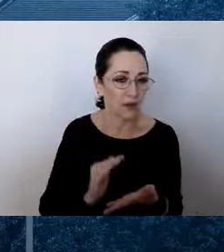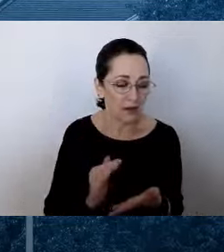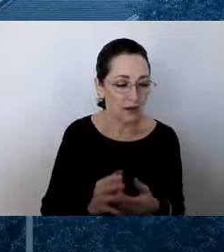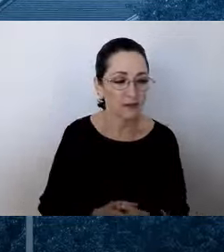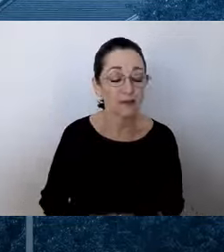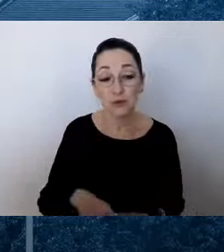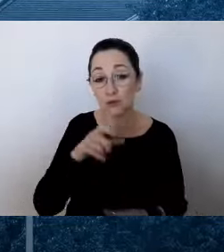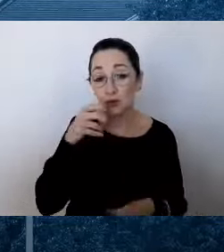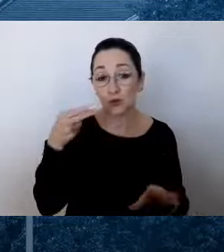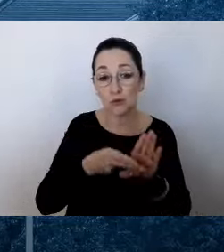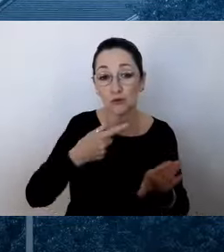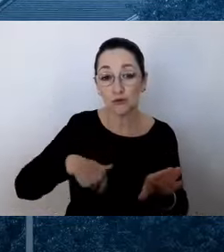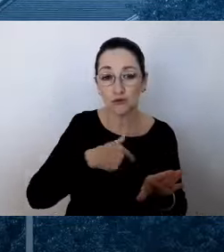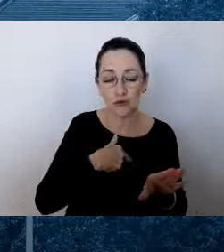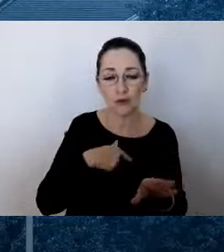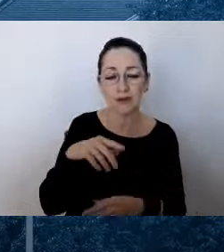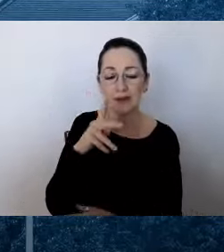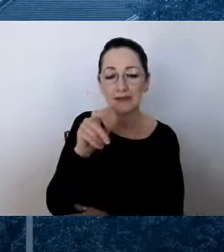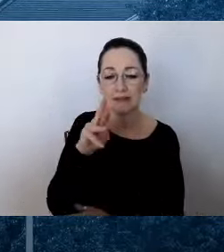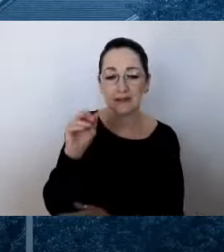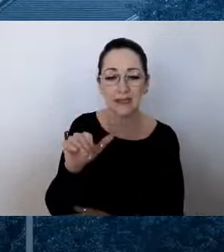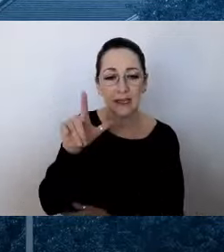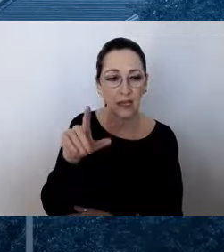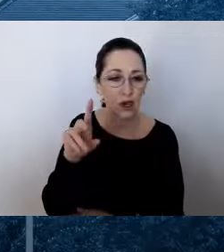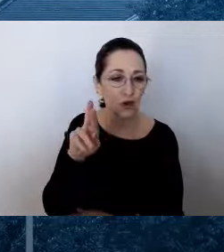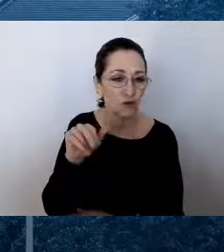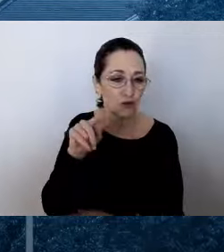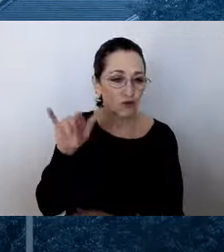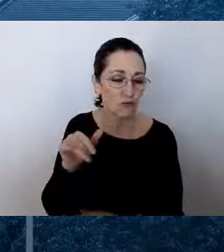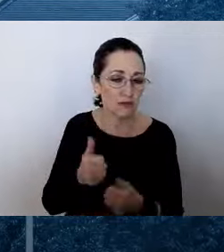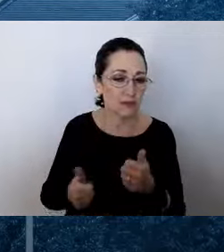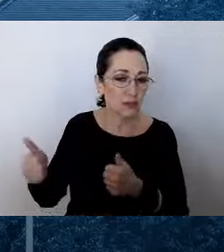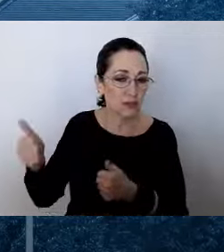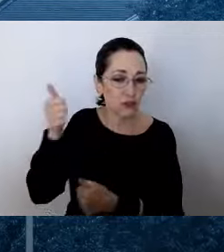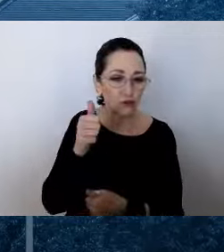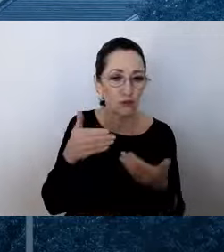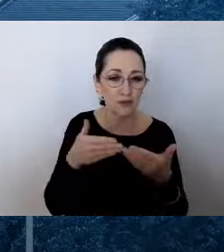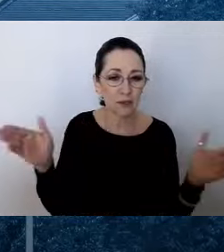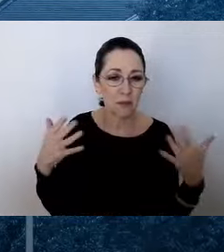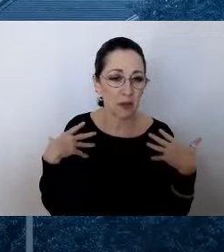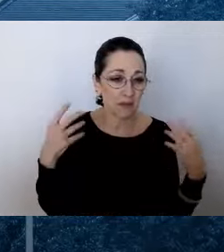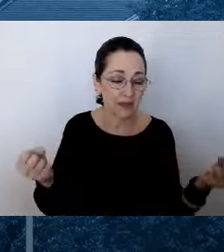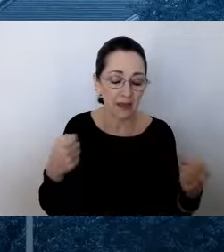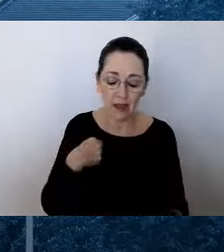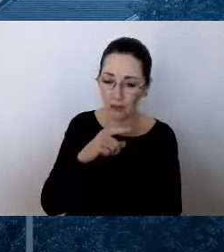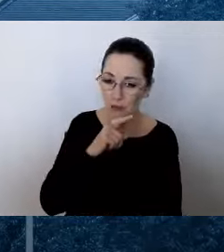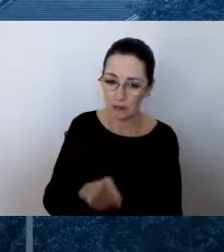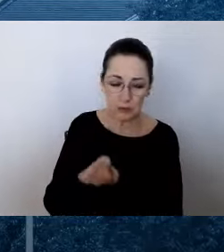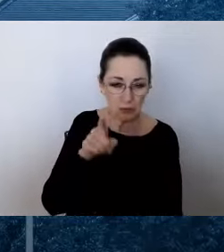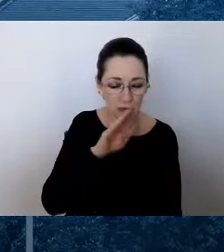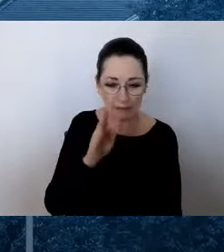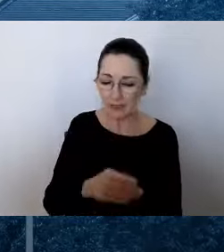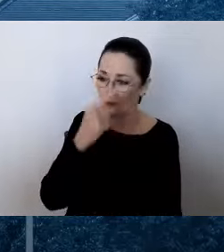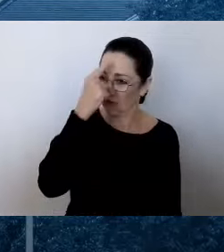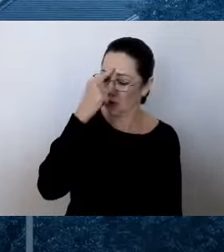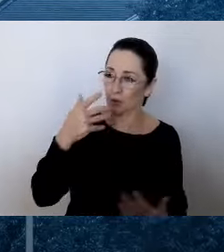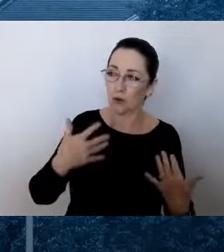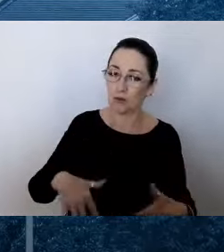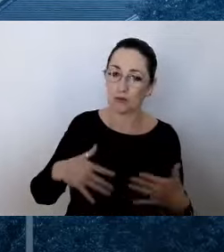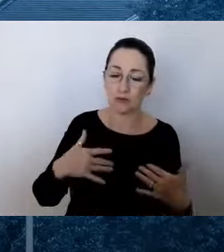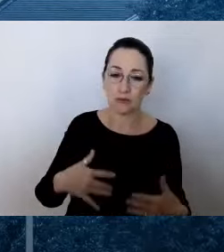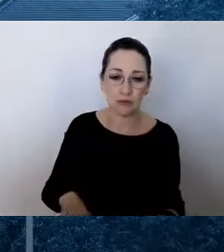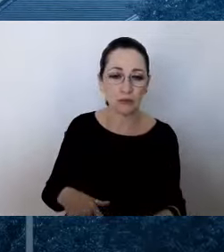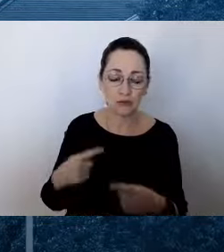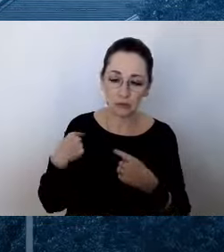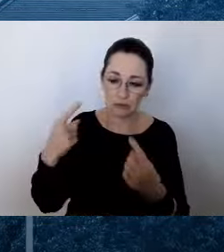the Director of the Division of Public Health. Thank you, Dr. Rattay. I don't know that you ever imagined that you'd have to do something like this when